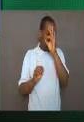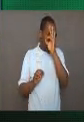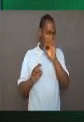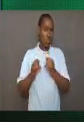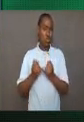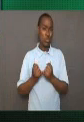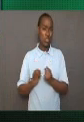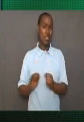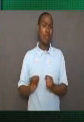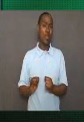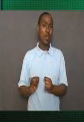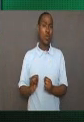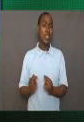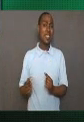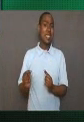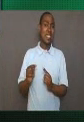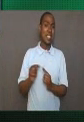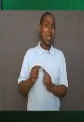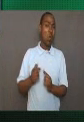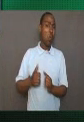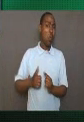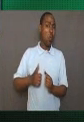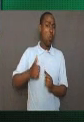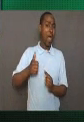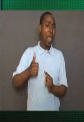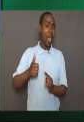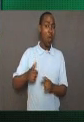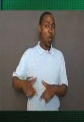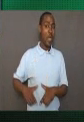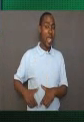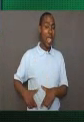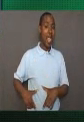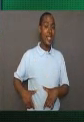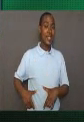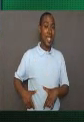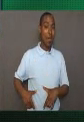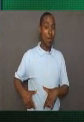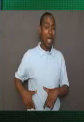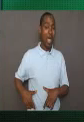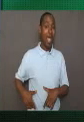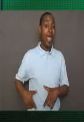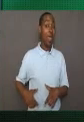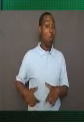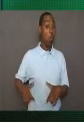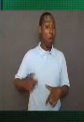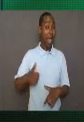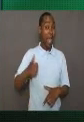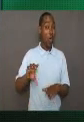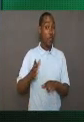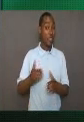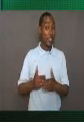until they reach the main structure of the lungs called alveoli.